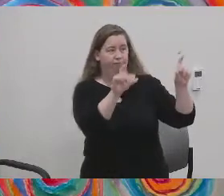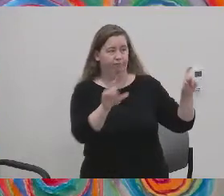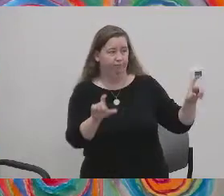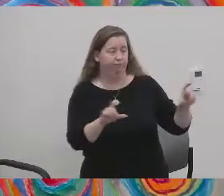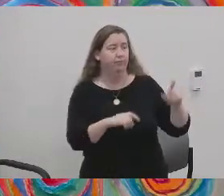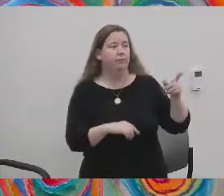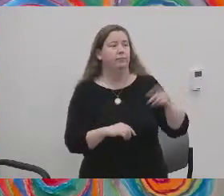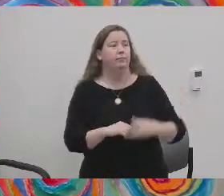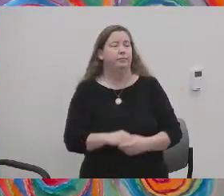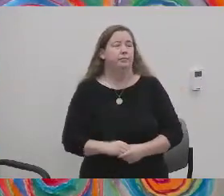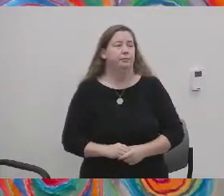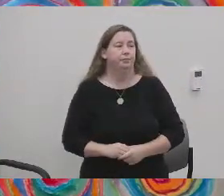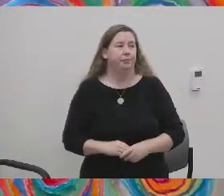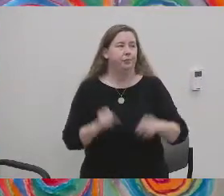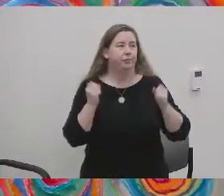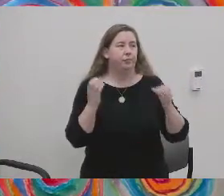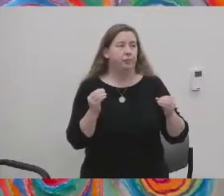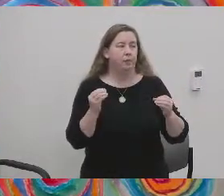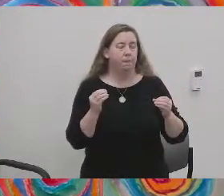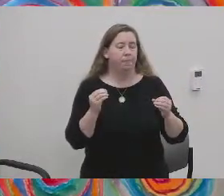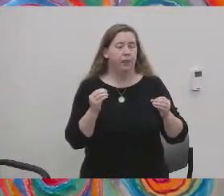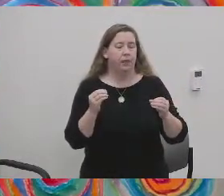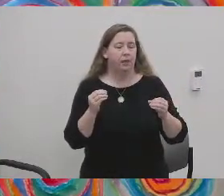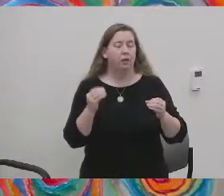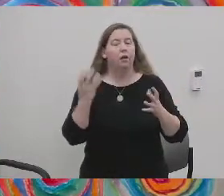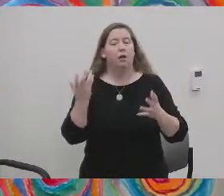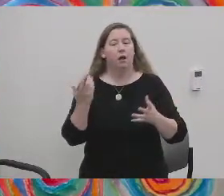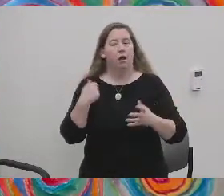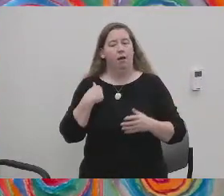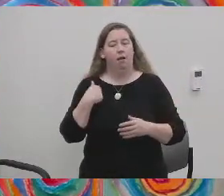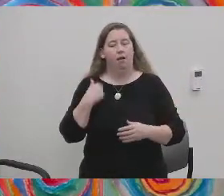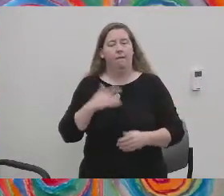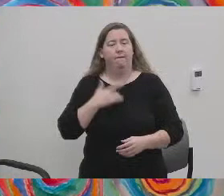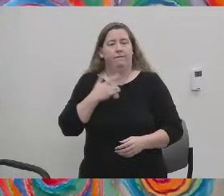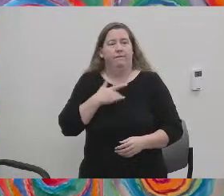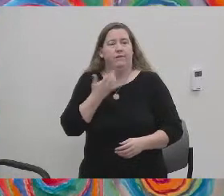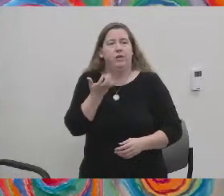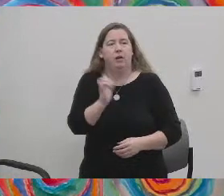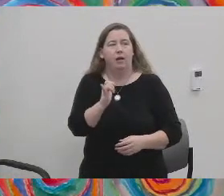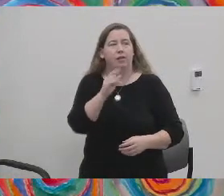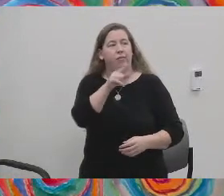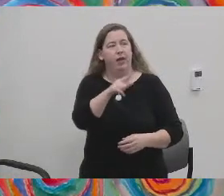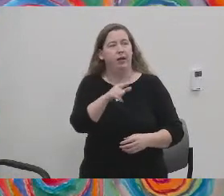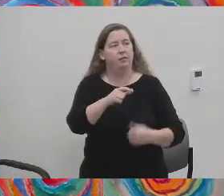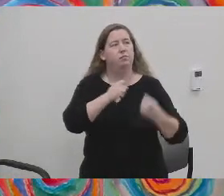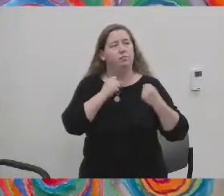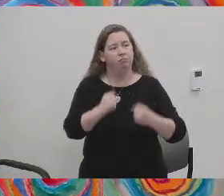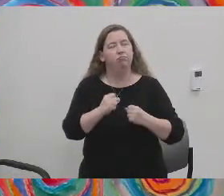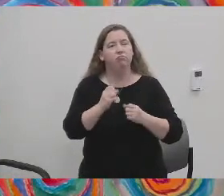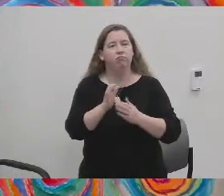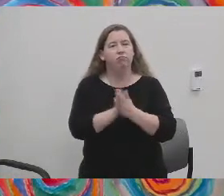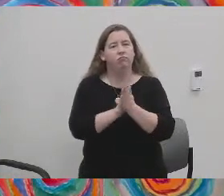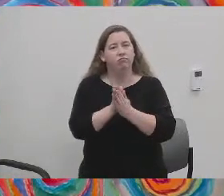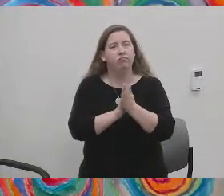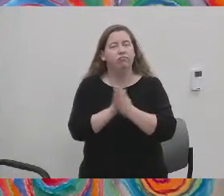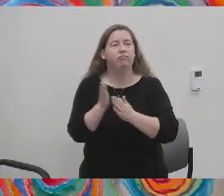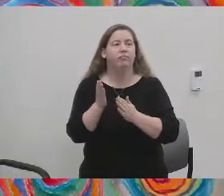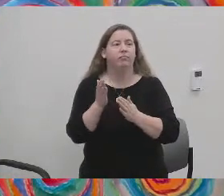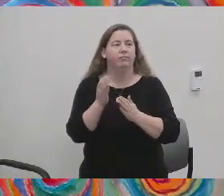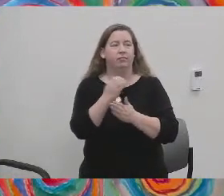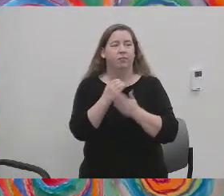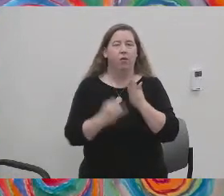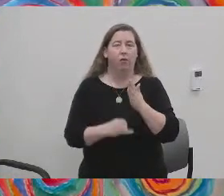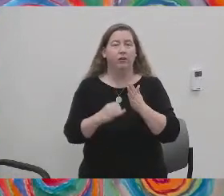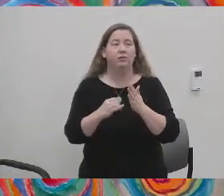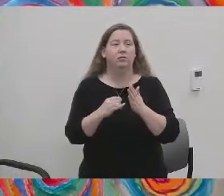mural. So by doing that, I do truly feel that this colorful piece of artwork symbolizes Milford